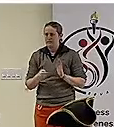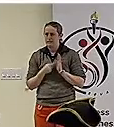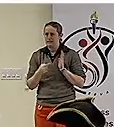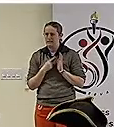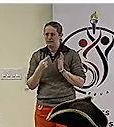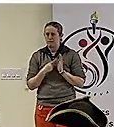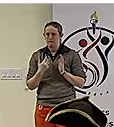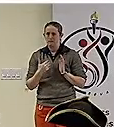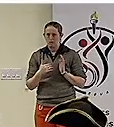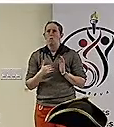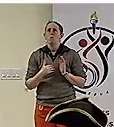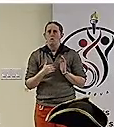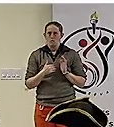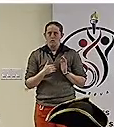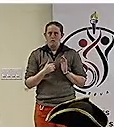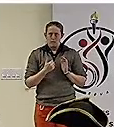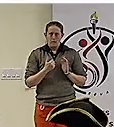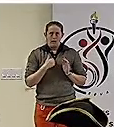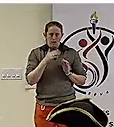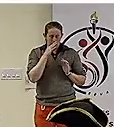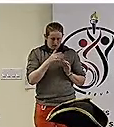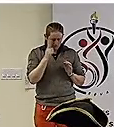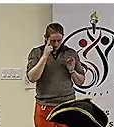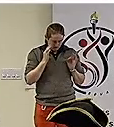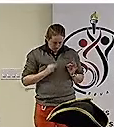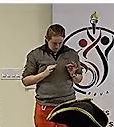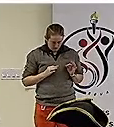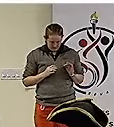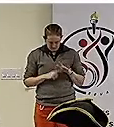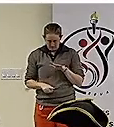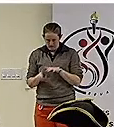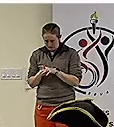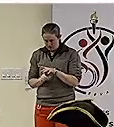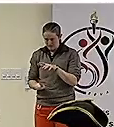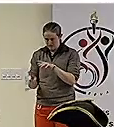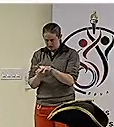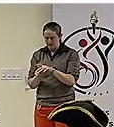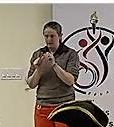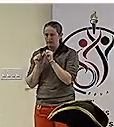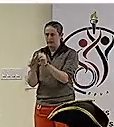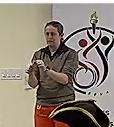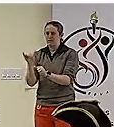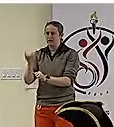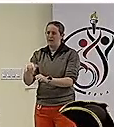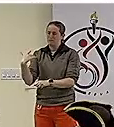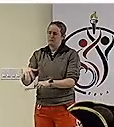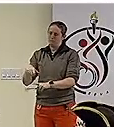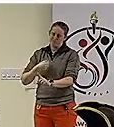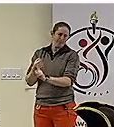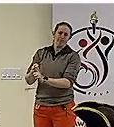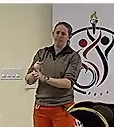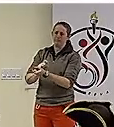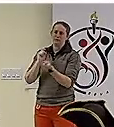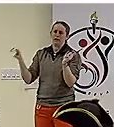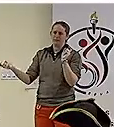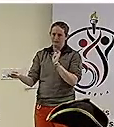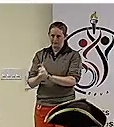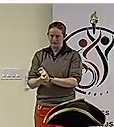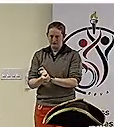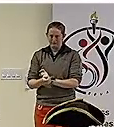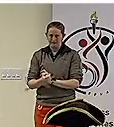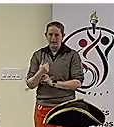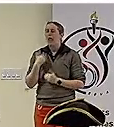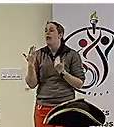quiet decision to keep showing up, to keep participating, and keep believing that we all belong. I'm almost